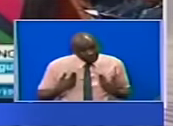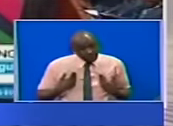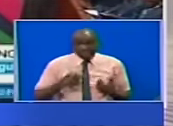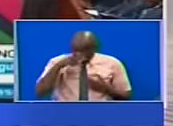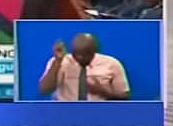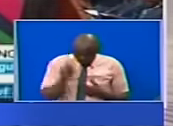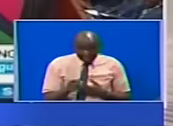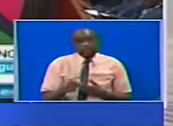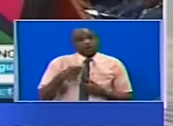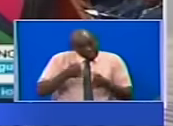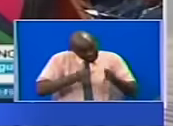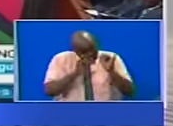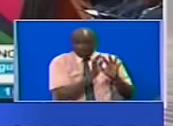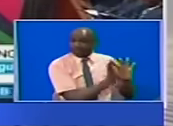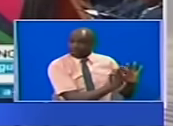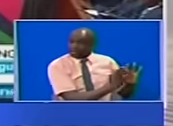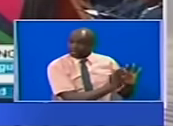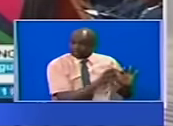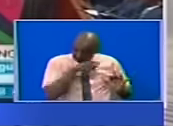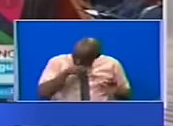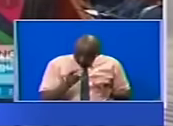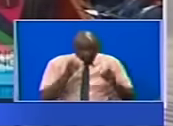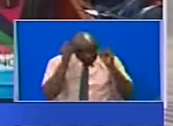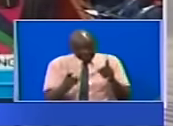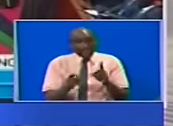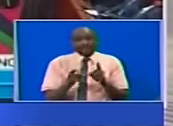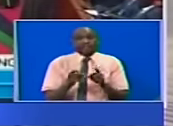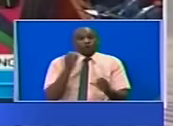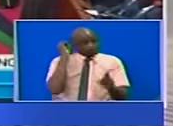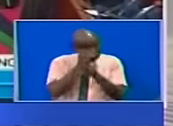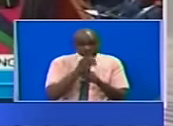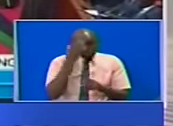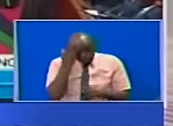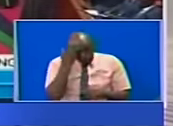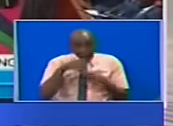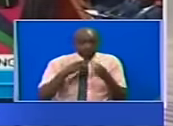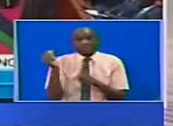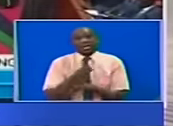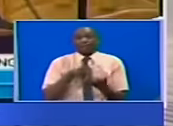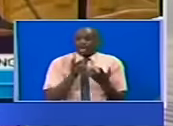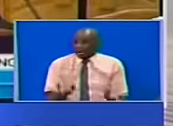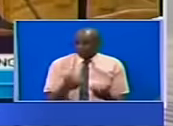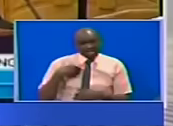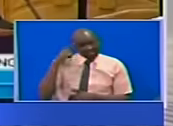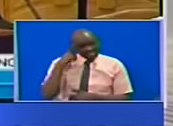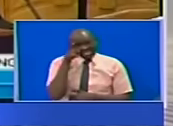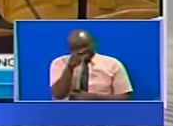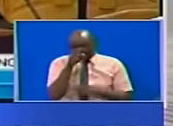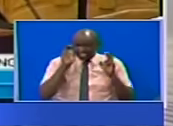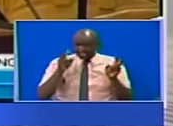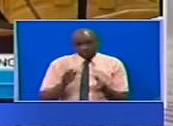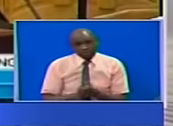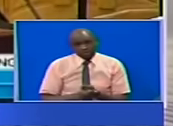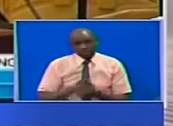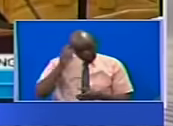to be completely independent and completely objective on the issue of salaries. So I think this is an issue that